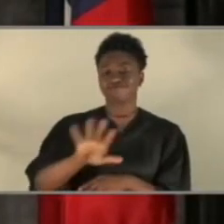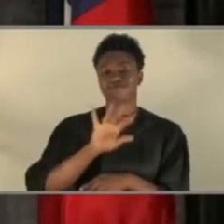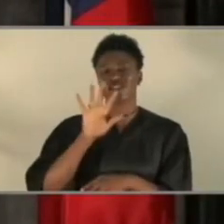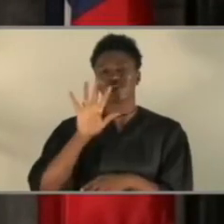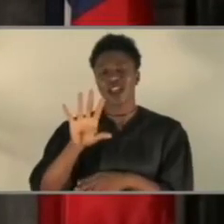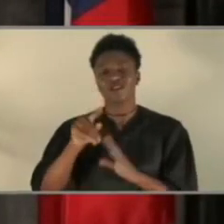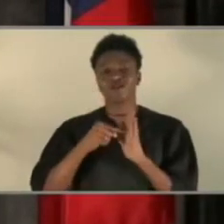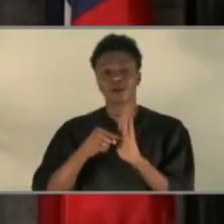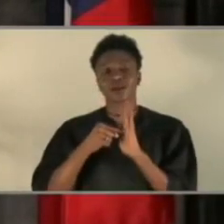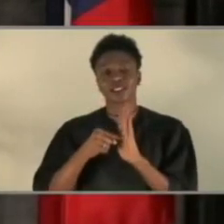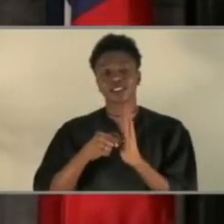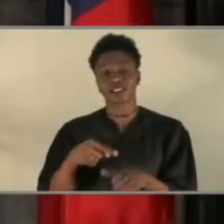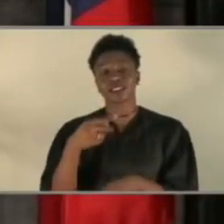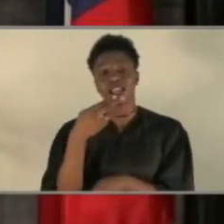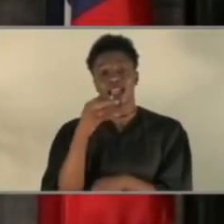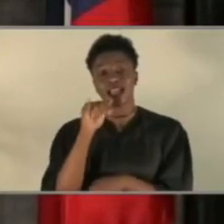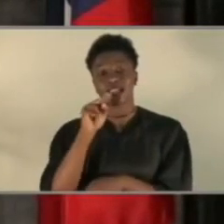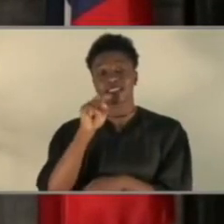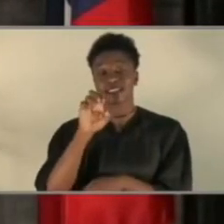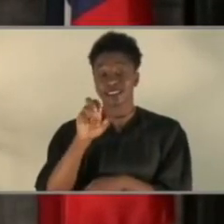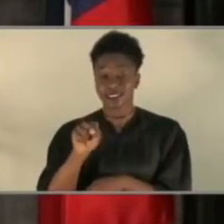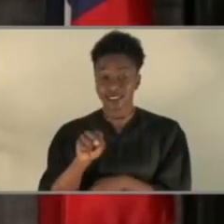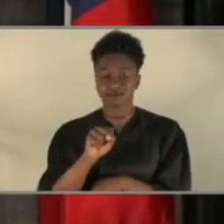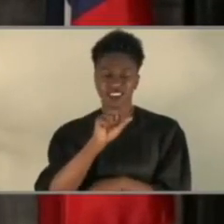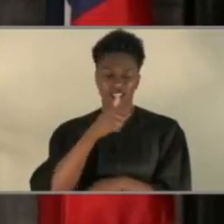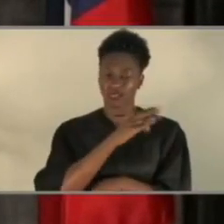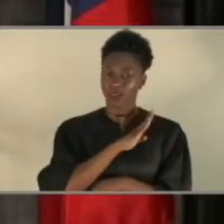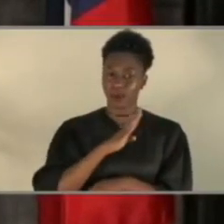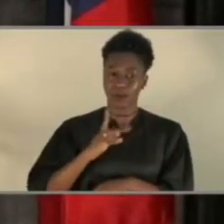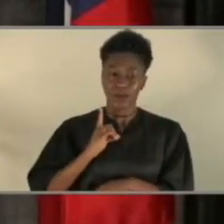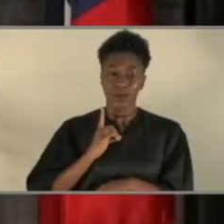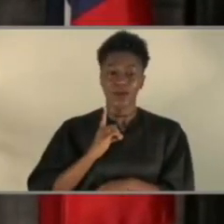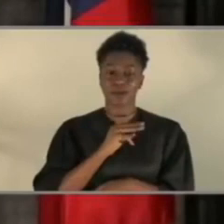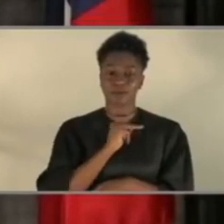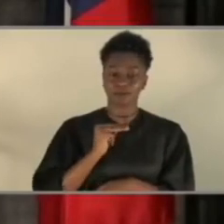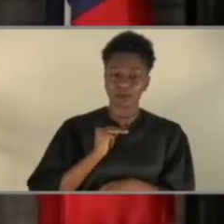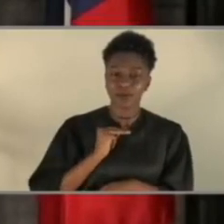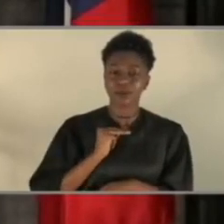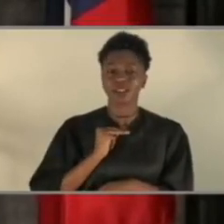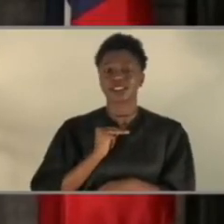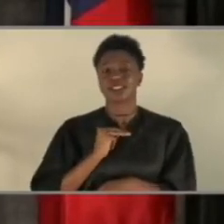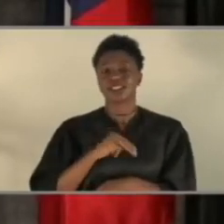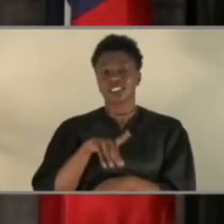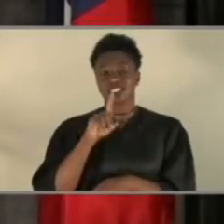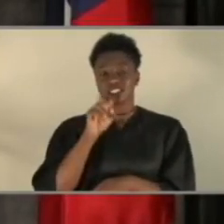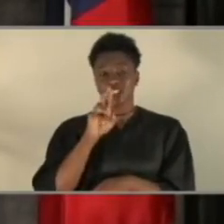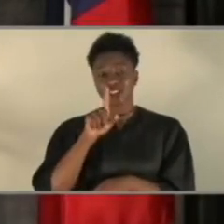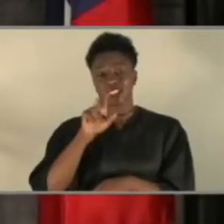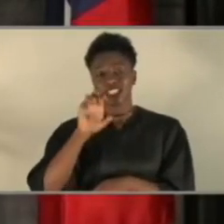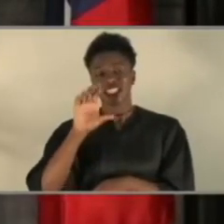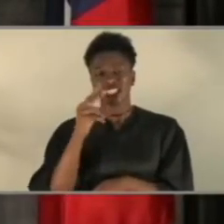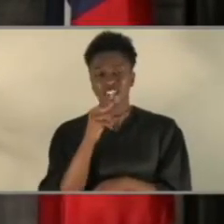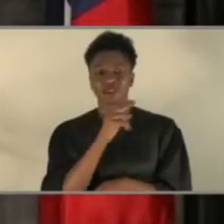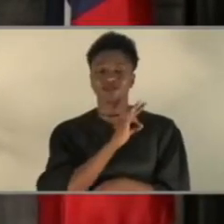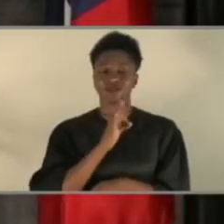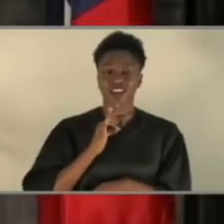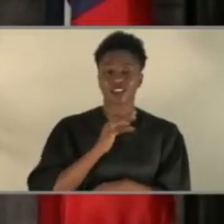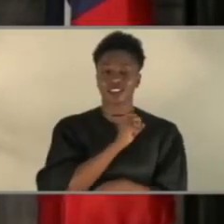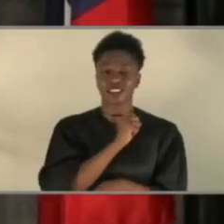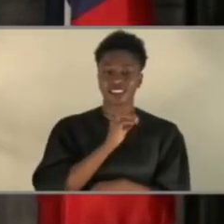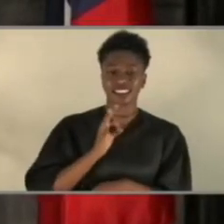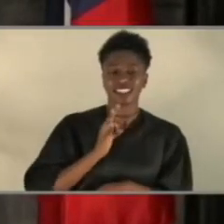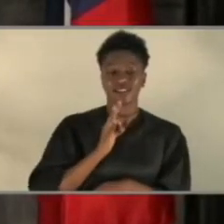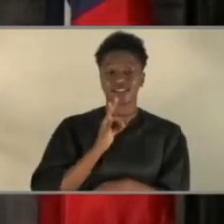Gadsden-Hines, other board members, district staff, Dr. Leach, faculty, staff,